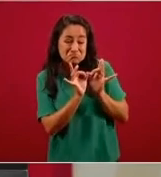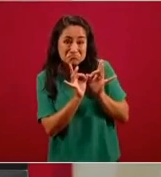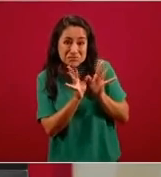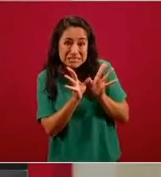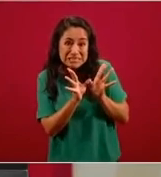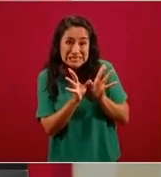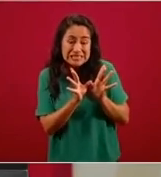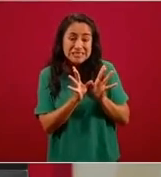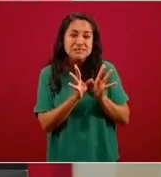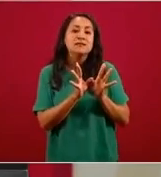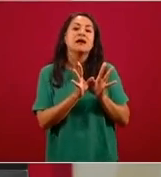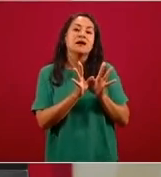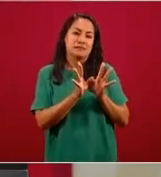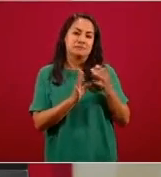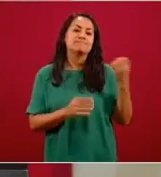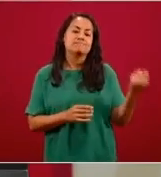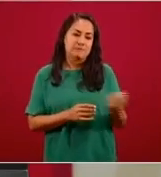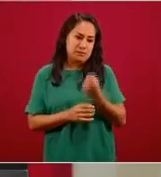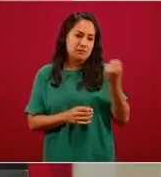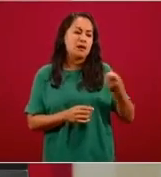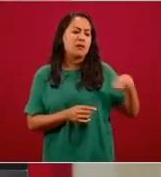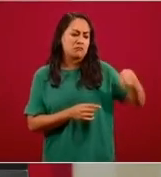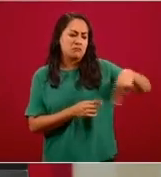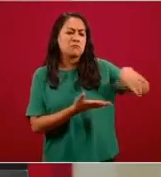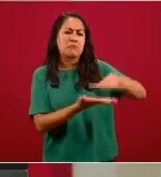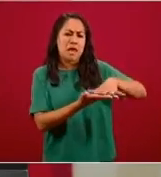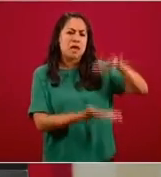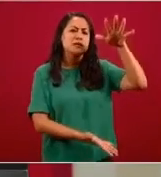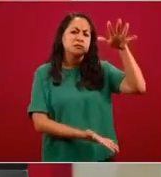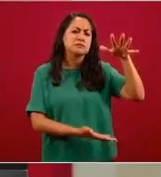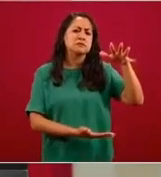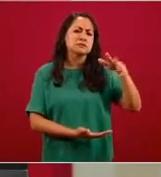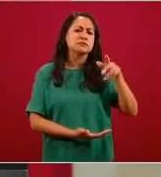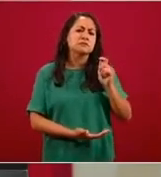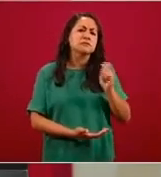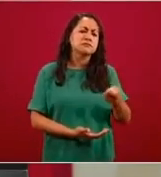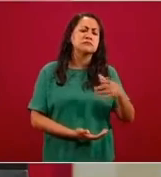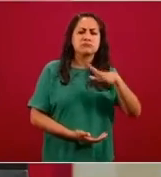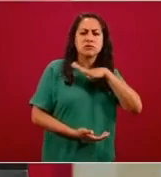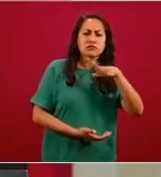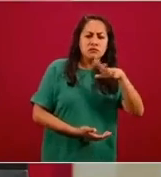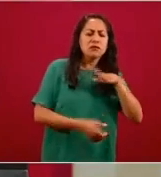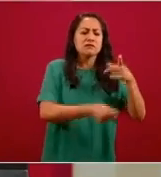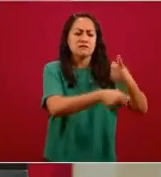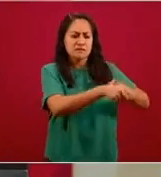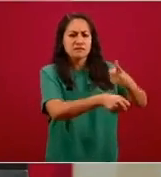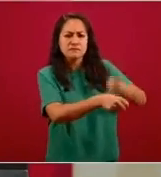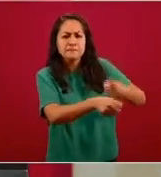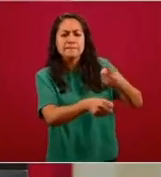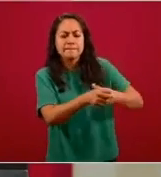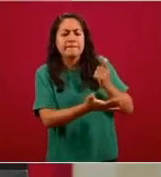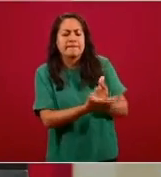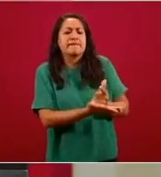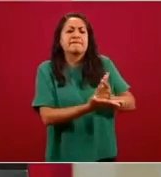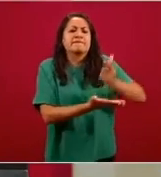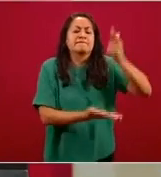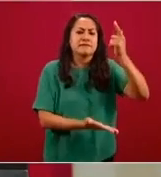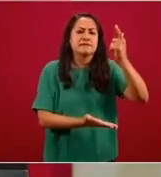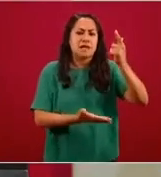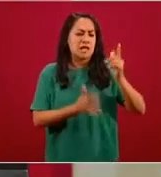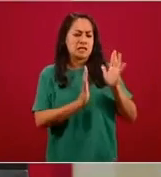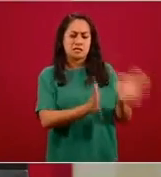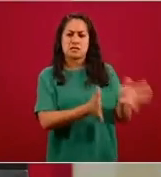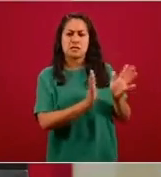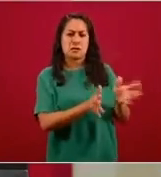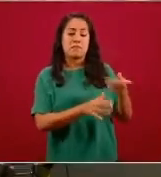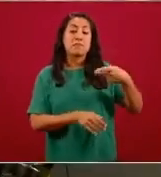also require attention. So for people who use hemodialysis services, apart from the fact that they